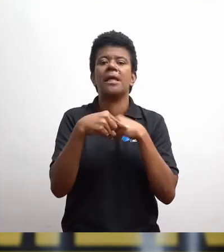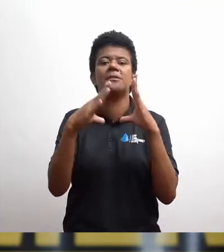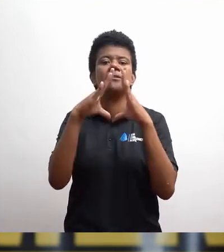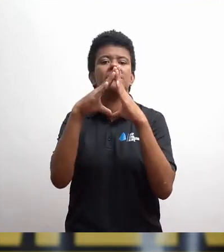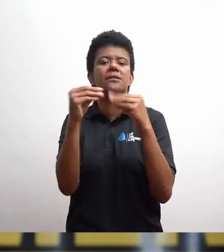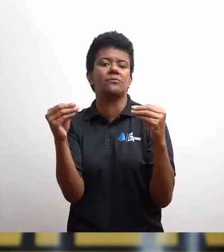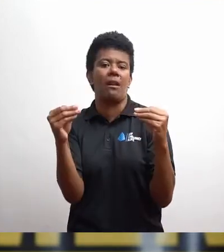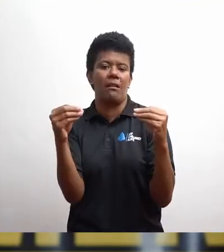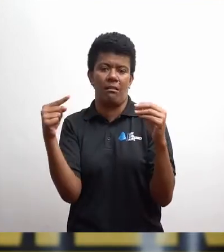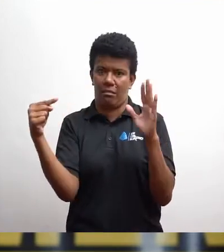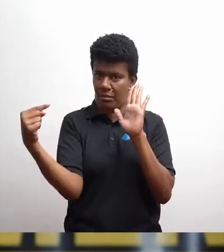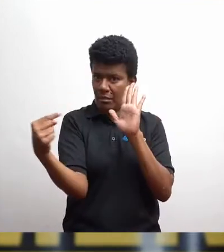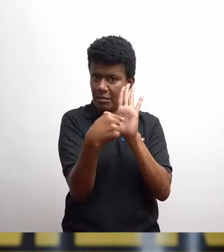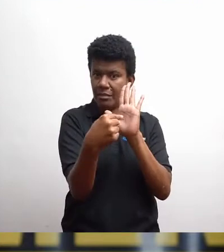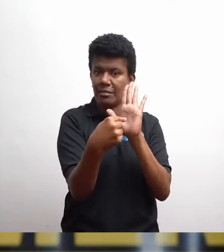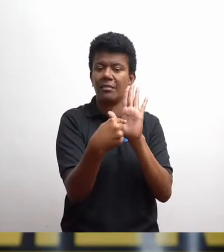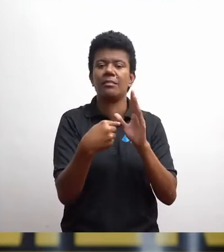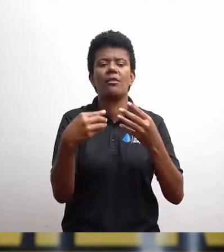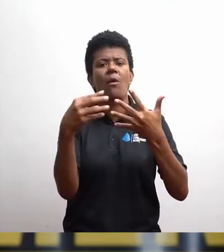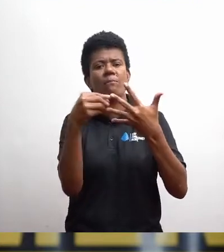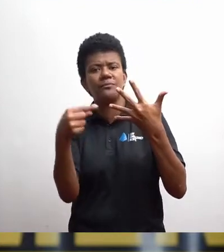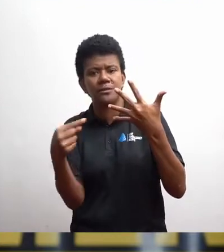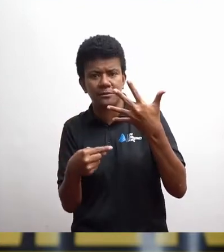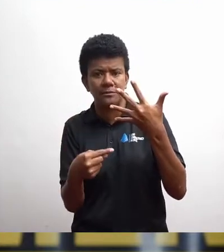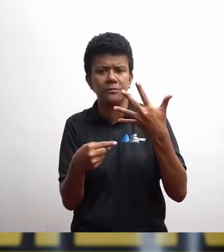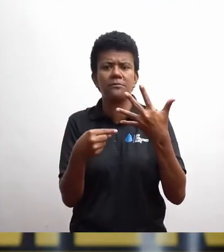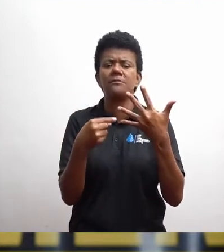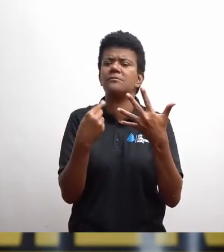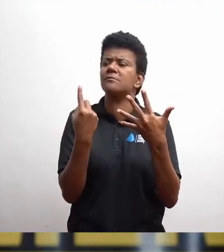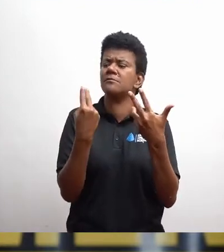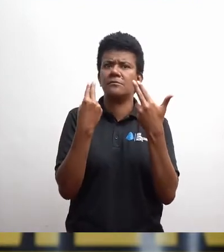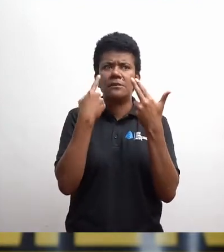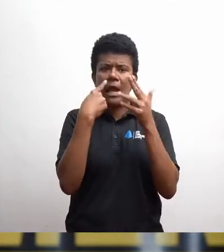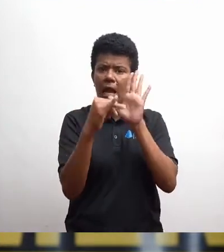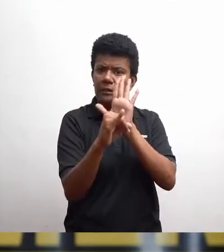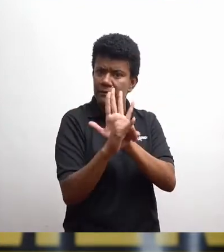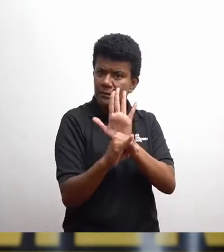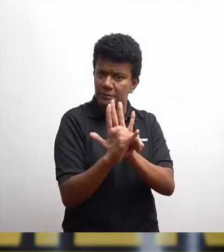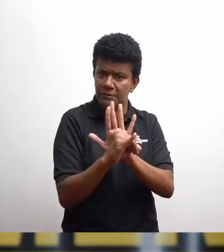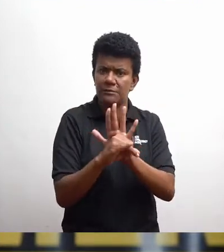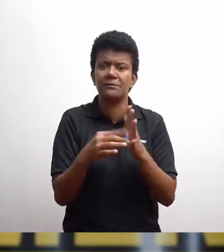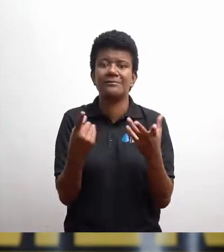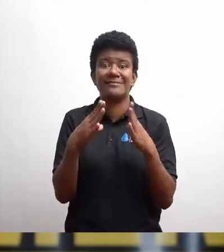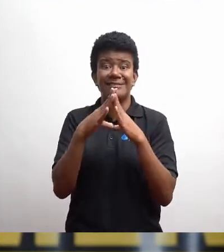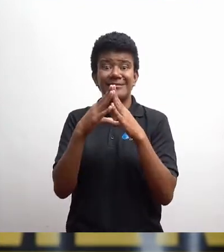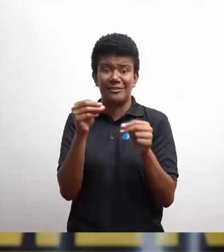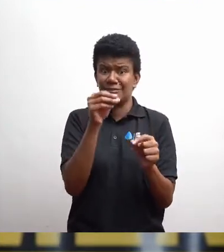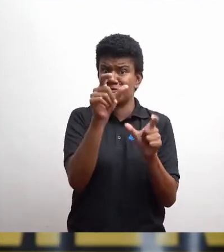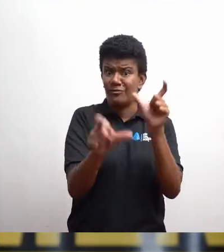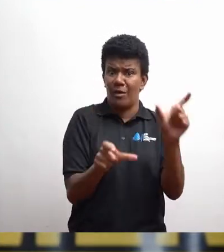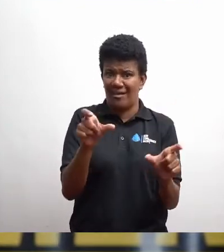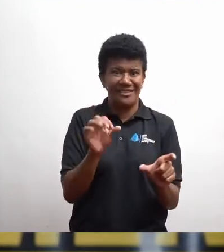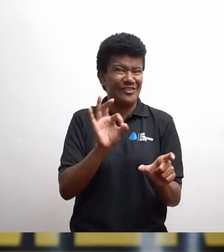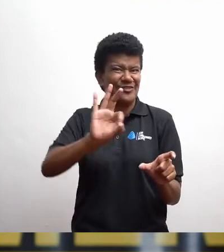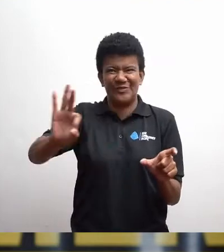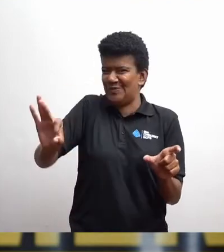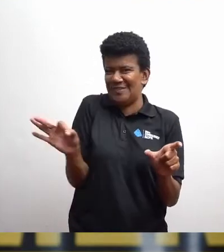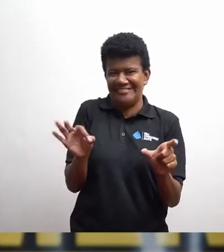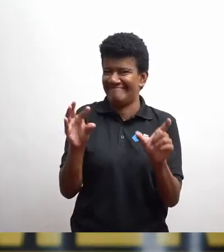orientation and gender identity and expression. We don't have sex characteristics yet in the